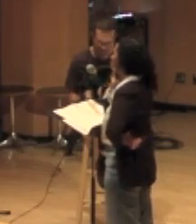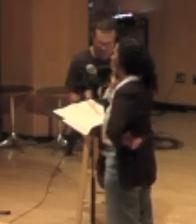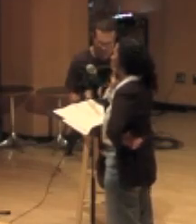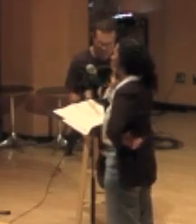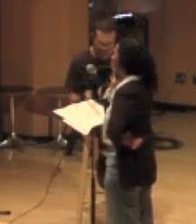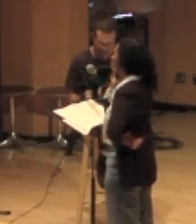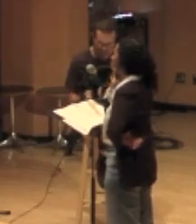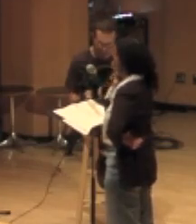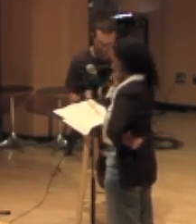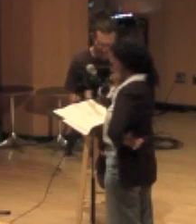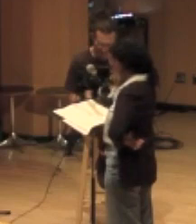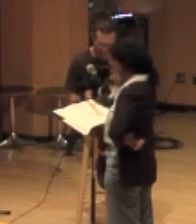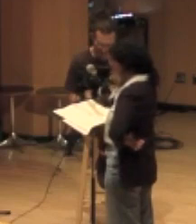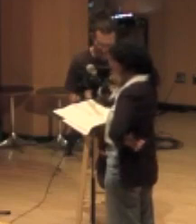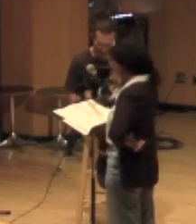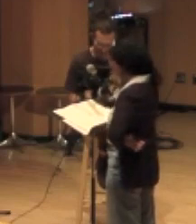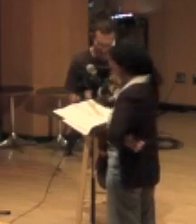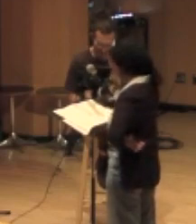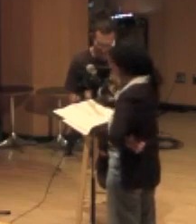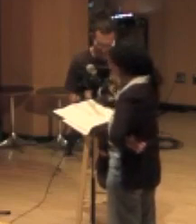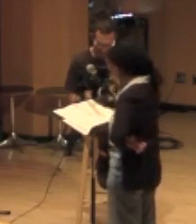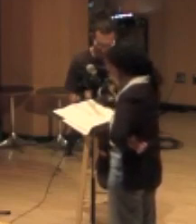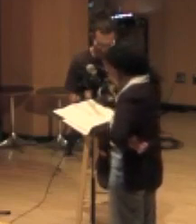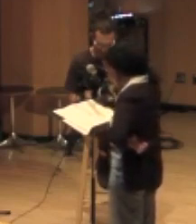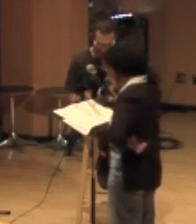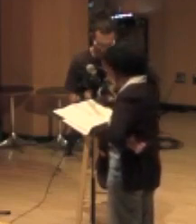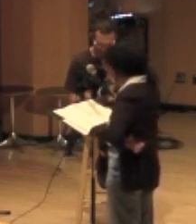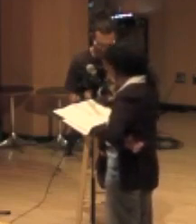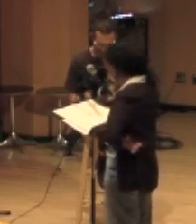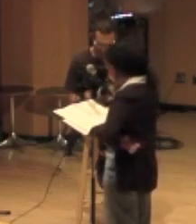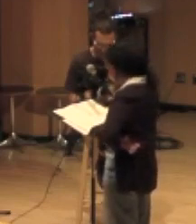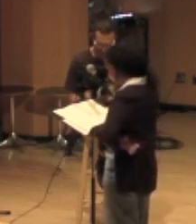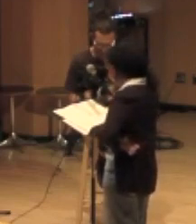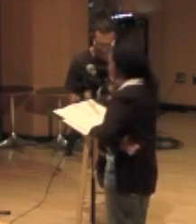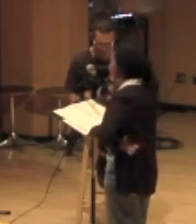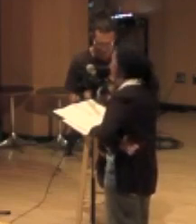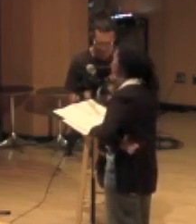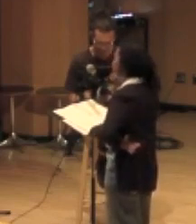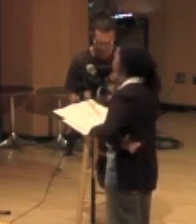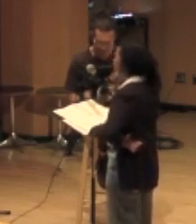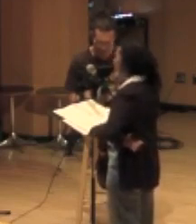woman what's going on oh